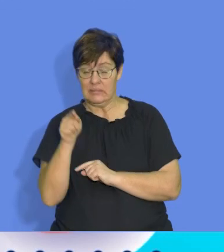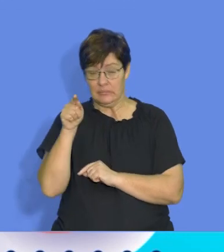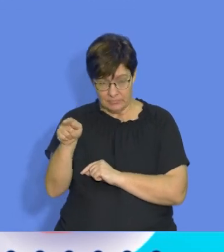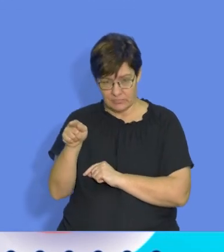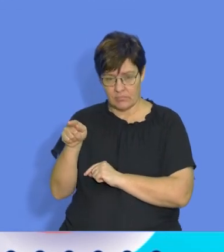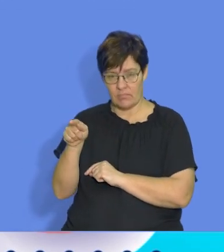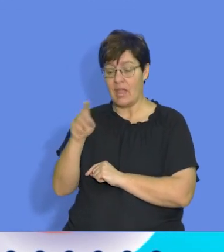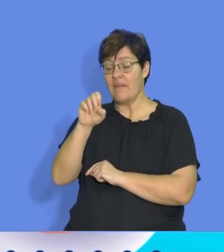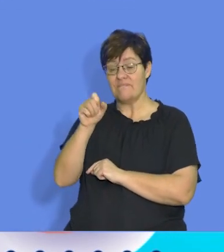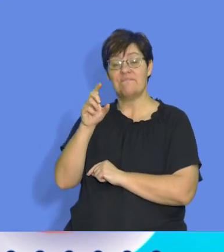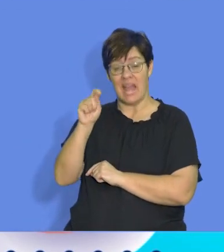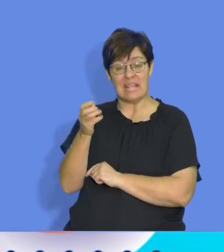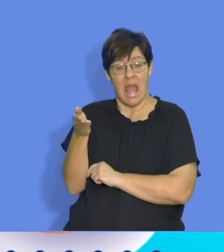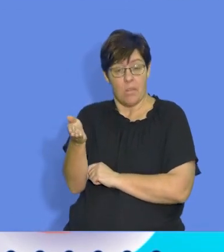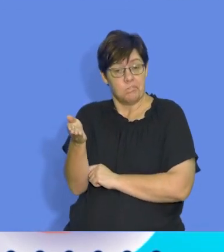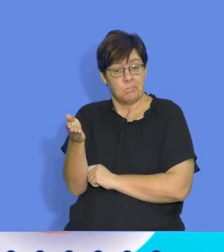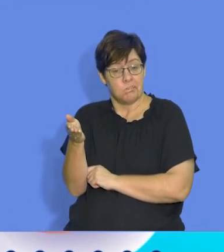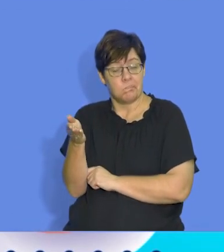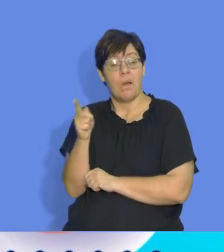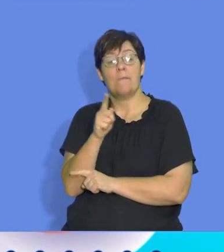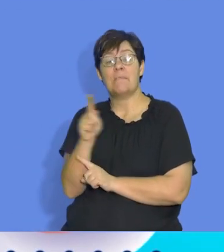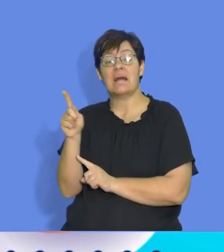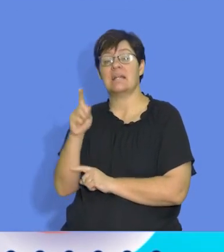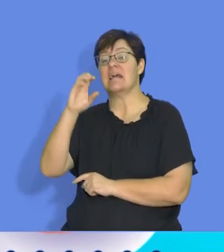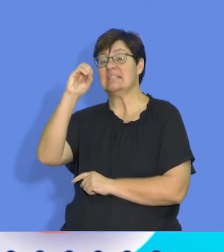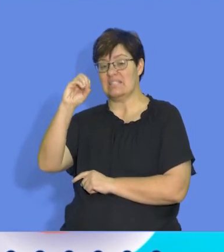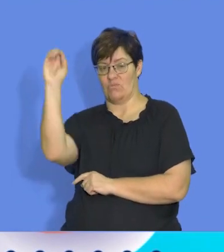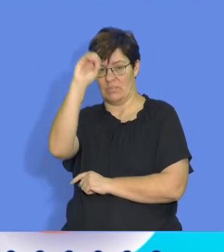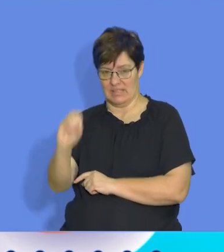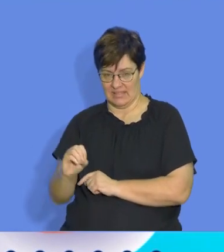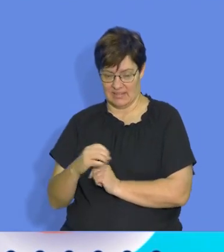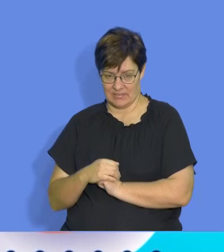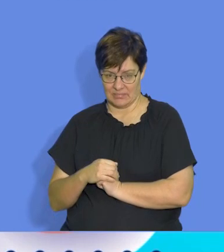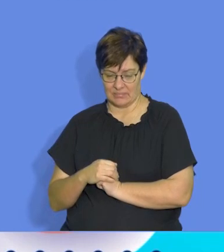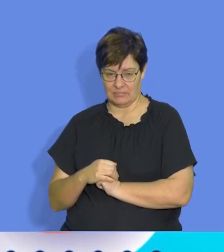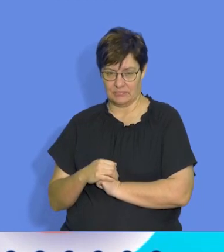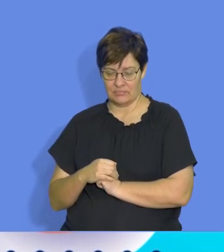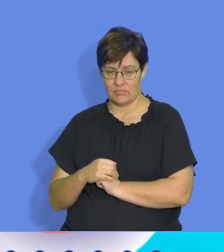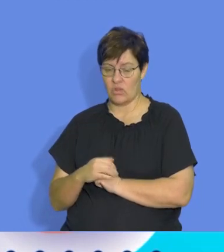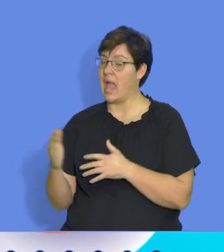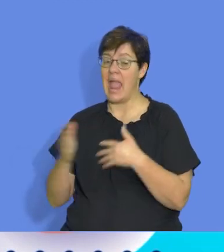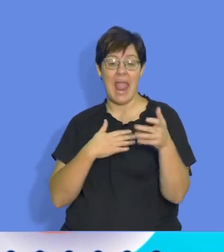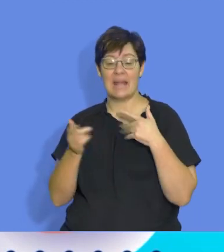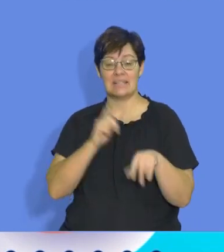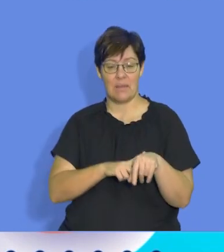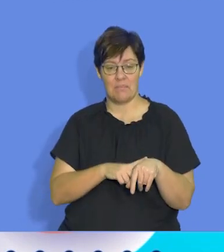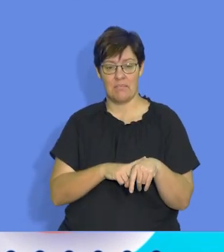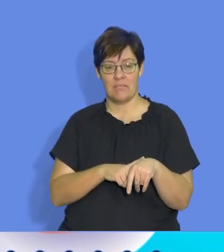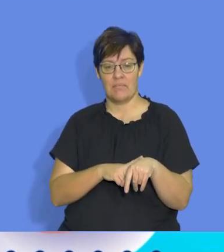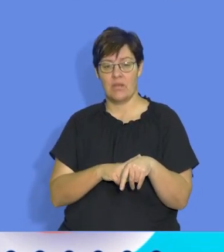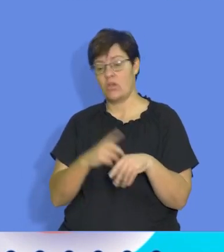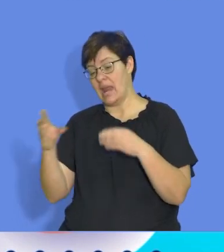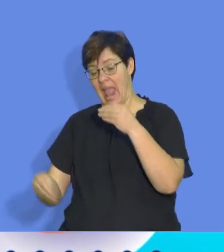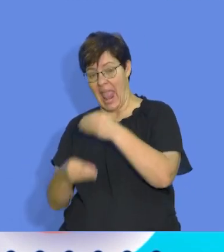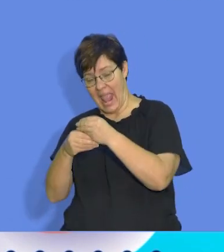items have a VAT rate attached to them of 0%. Remember, at any time, you can either add to